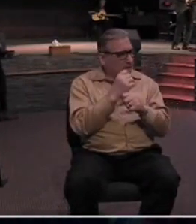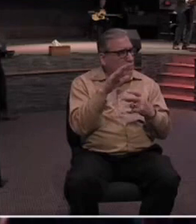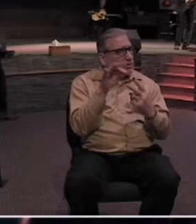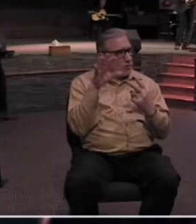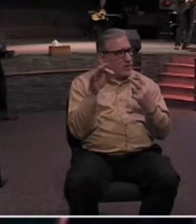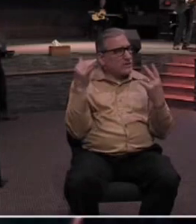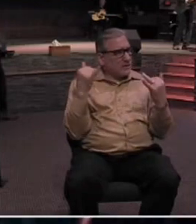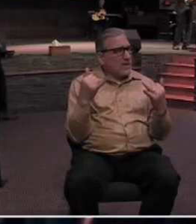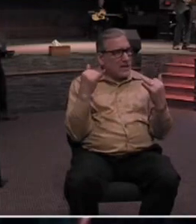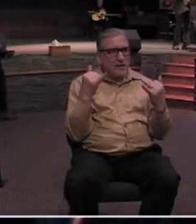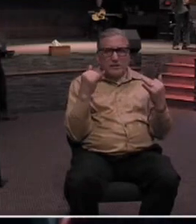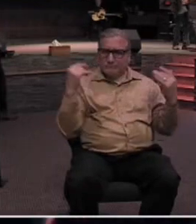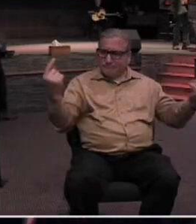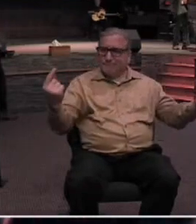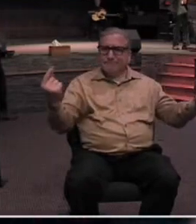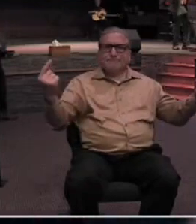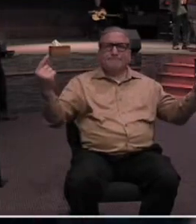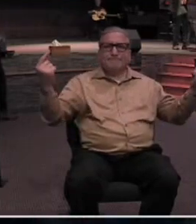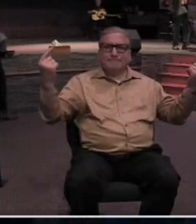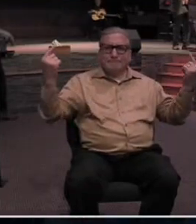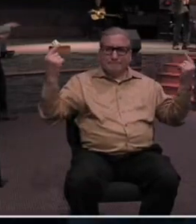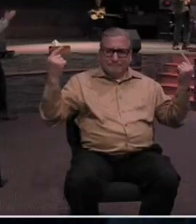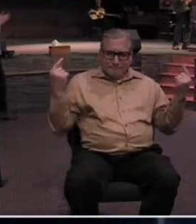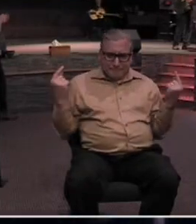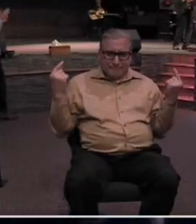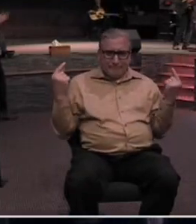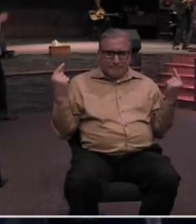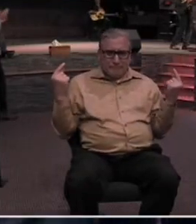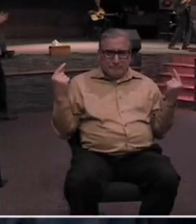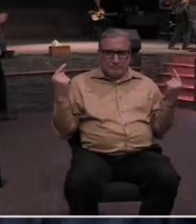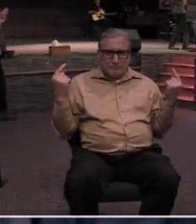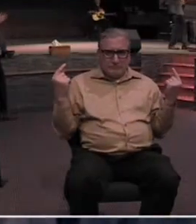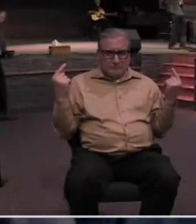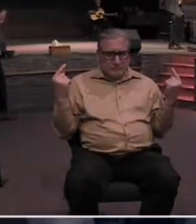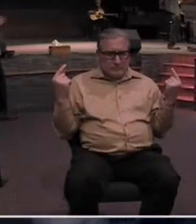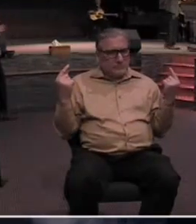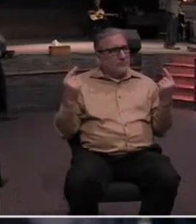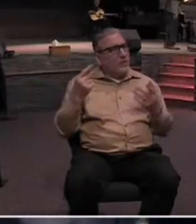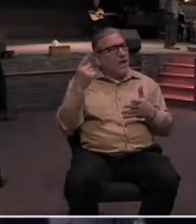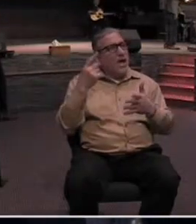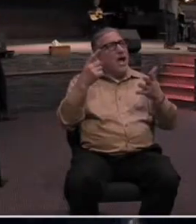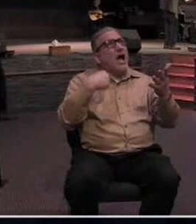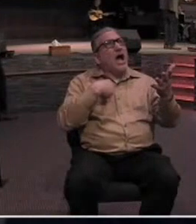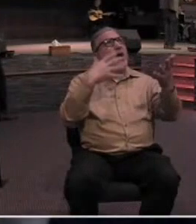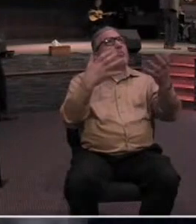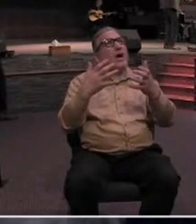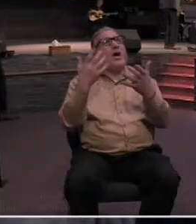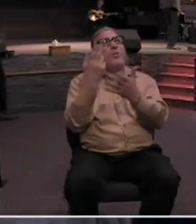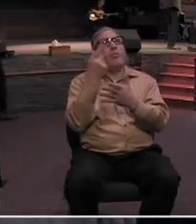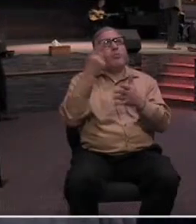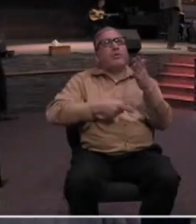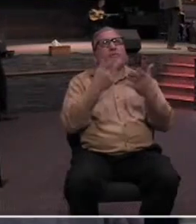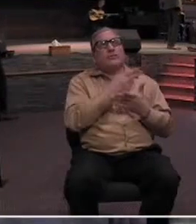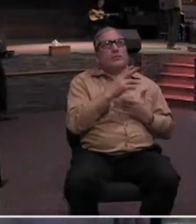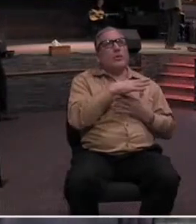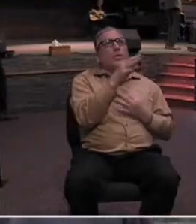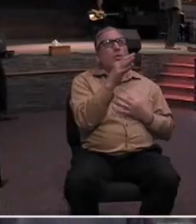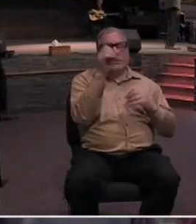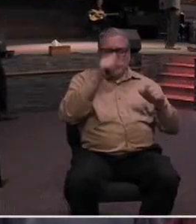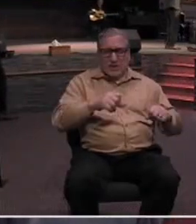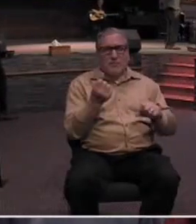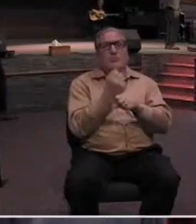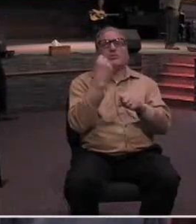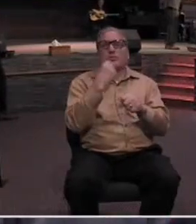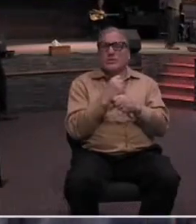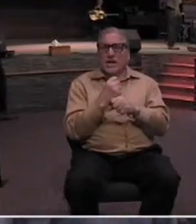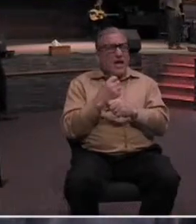seat and saying amen while you make your way to this altar? I want what the Holy Ghost can produce. I don't want just another service. I don't want just another cute